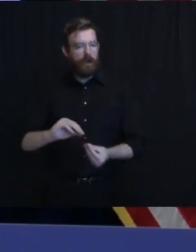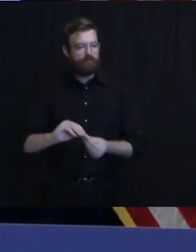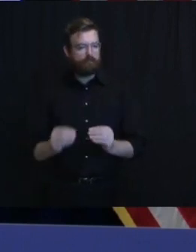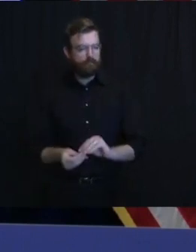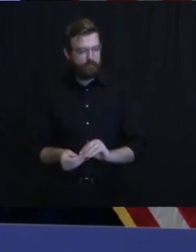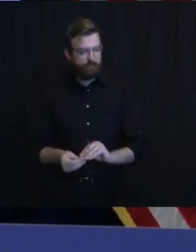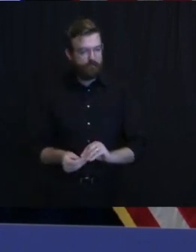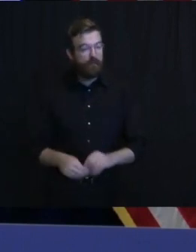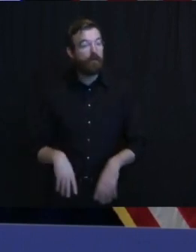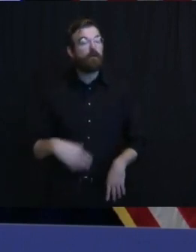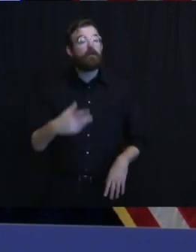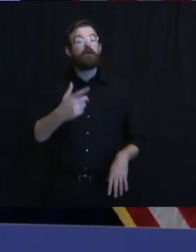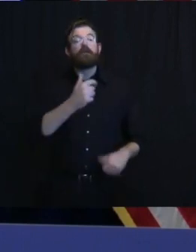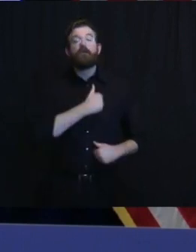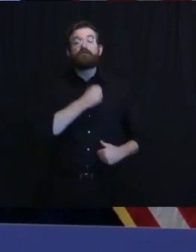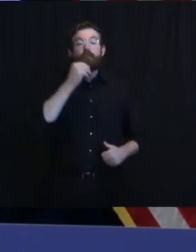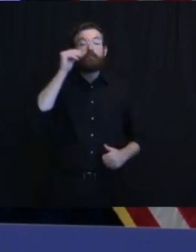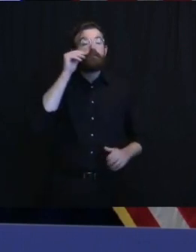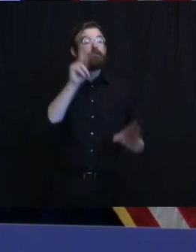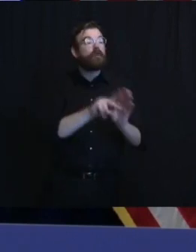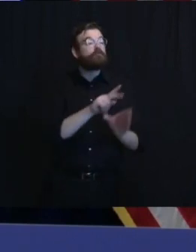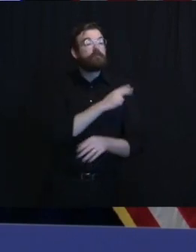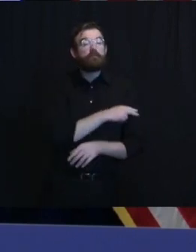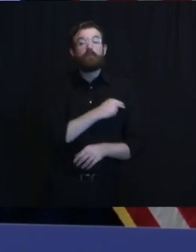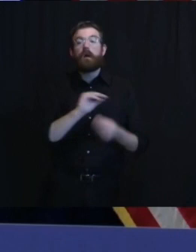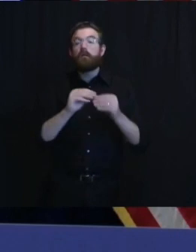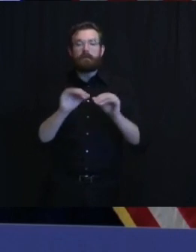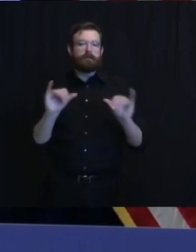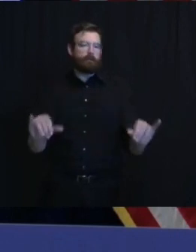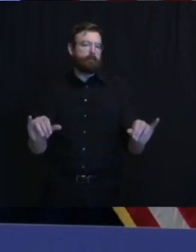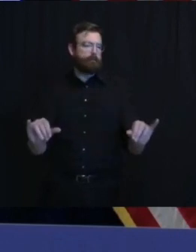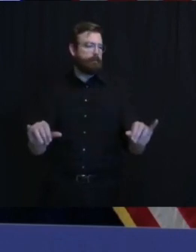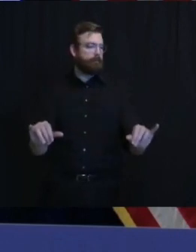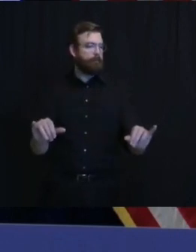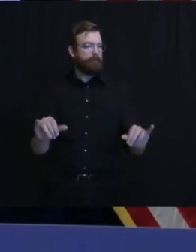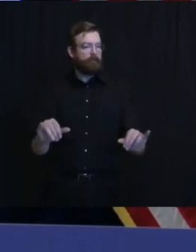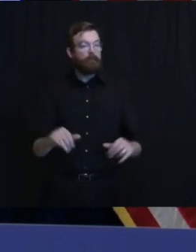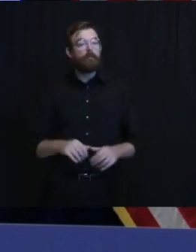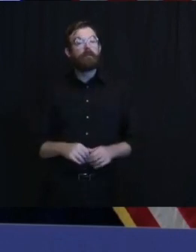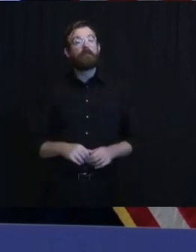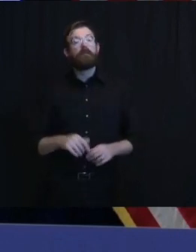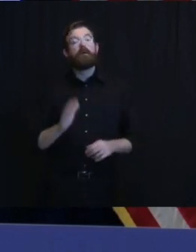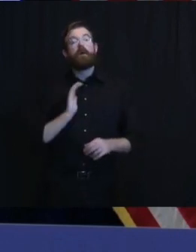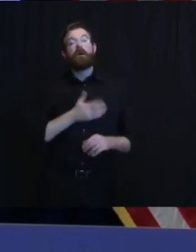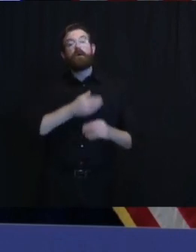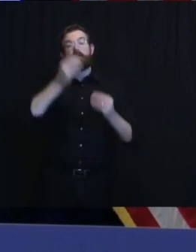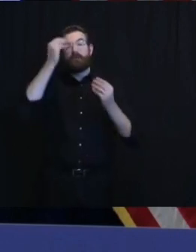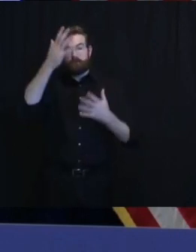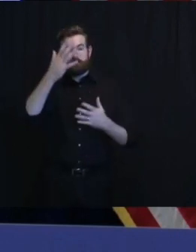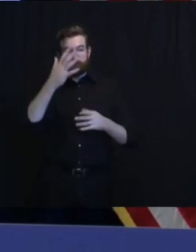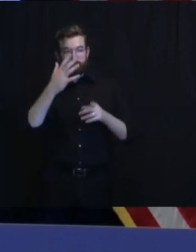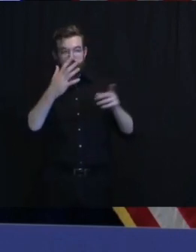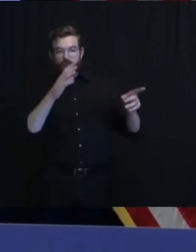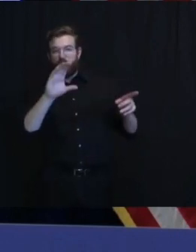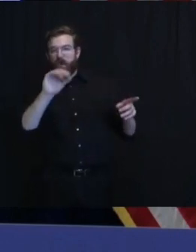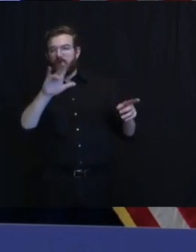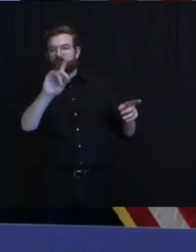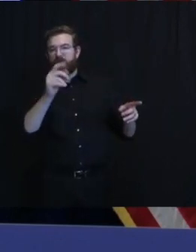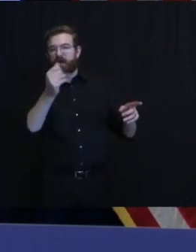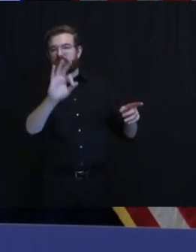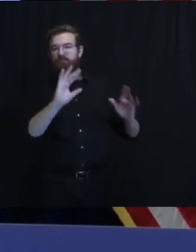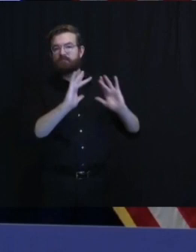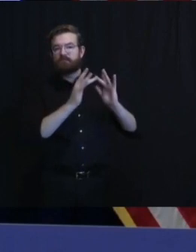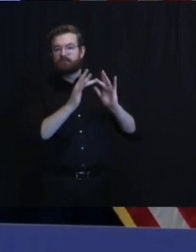begin posting the RT on the dashboard on Monday, Wednesday, and Friday. As we frequently